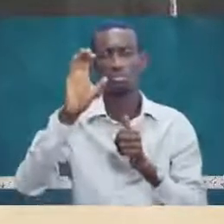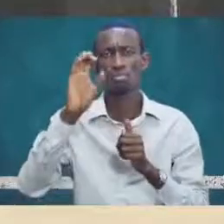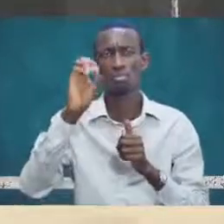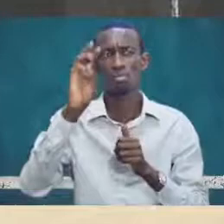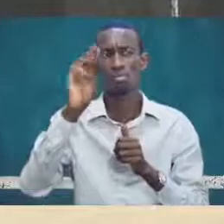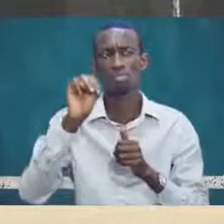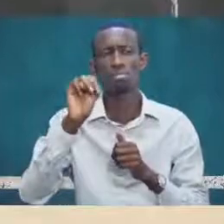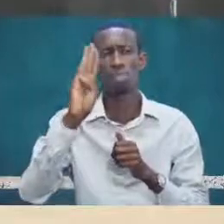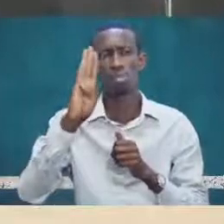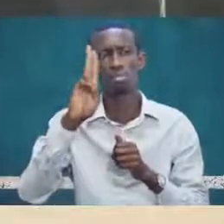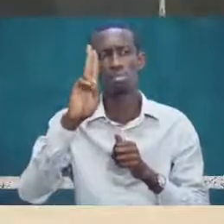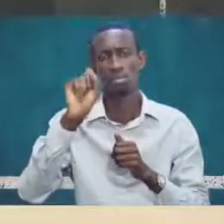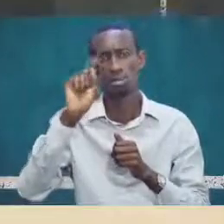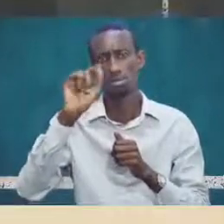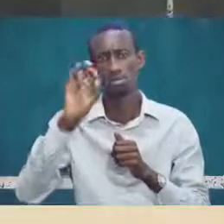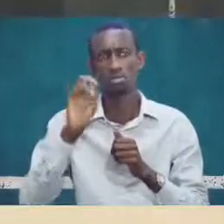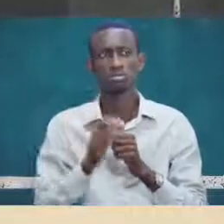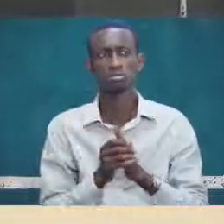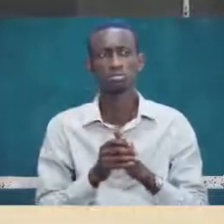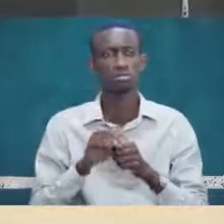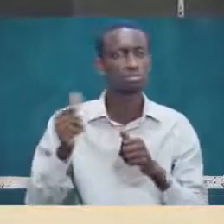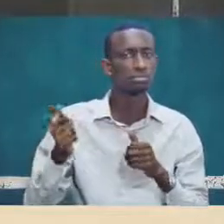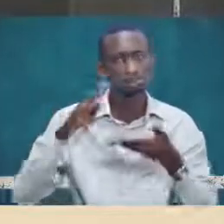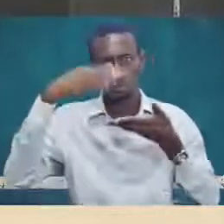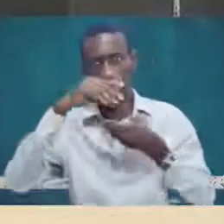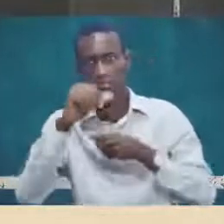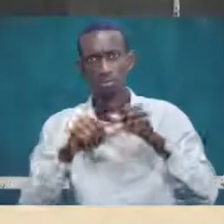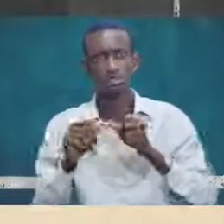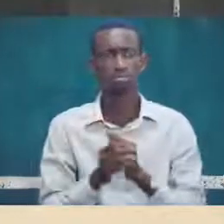We looked at synthesis,